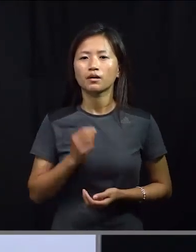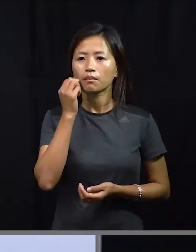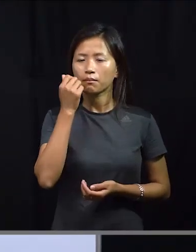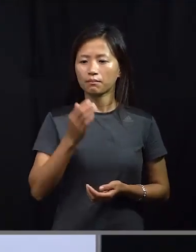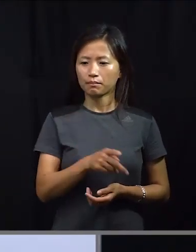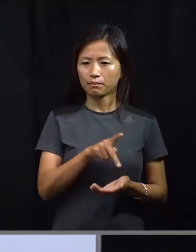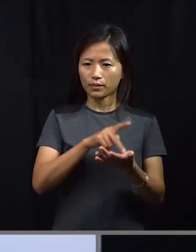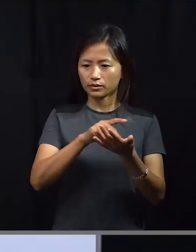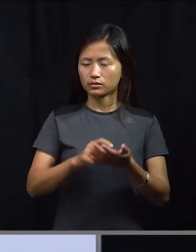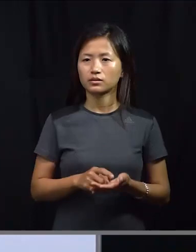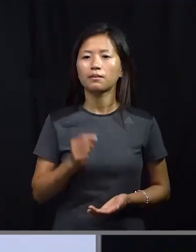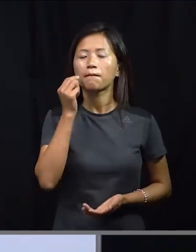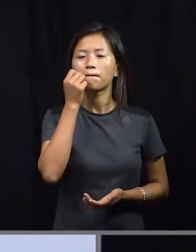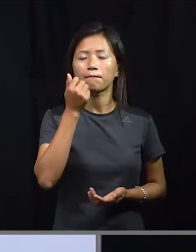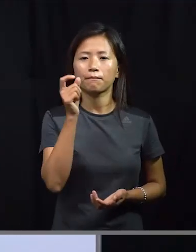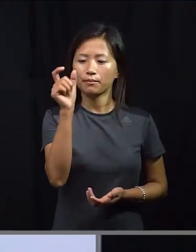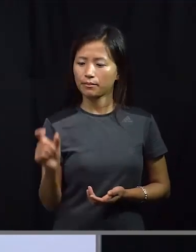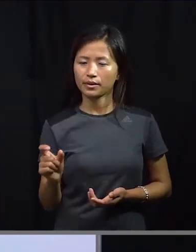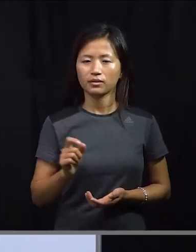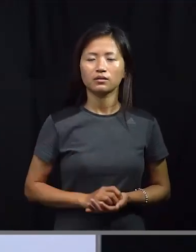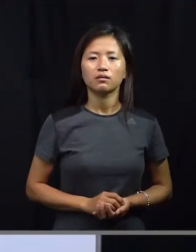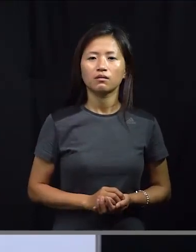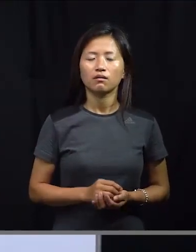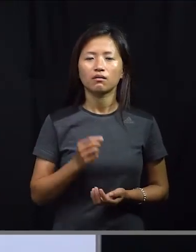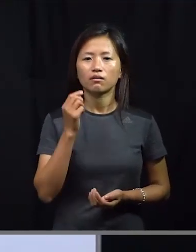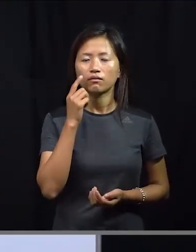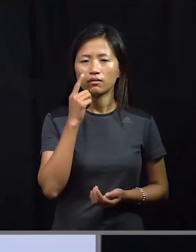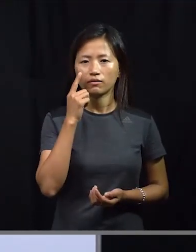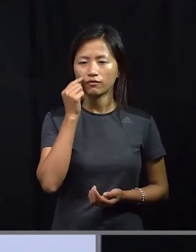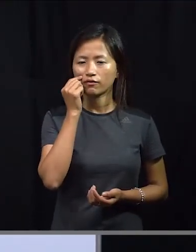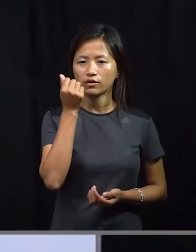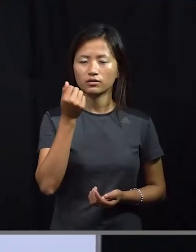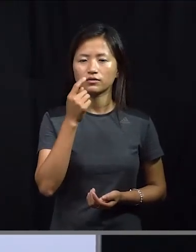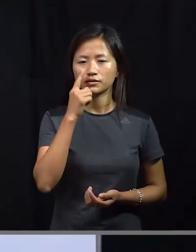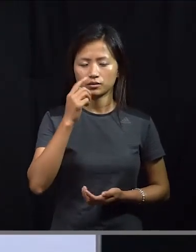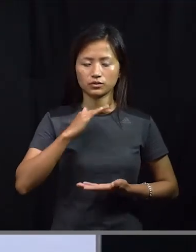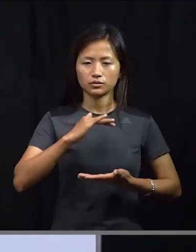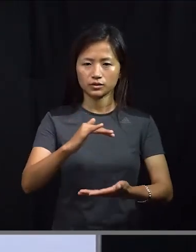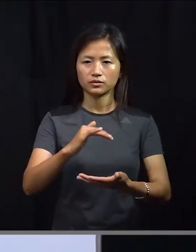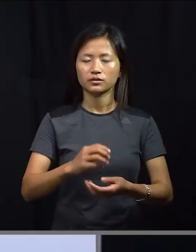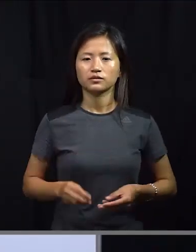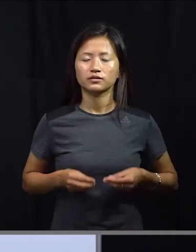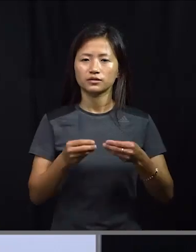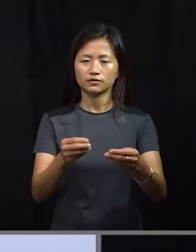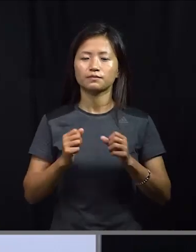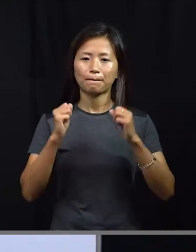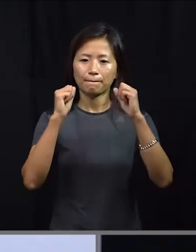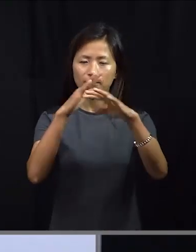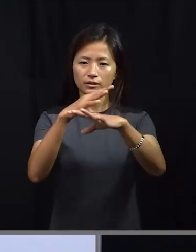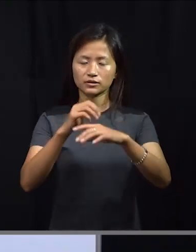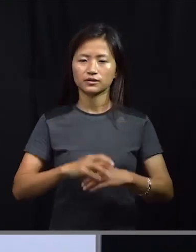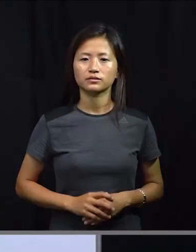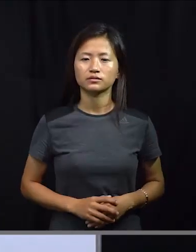and then they get married. Just that the father-in-law, or sorry, the father of the woman gives blessings, okay, to